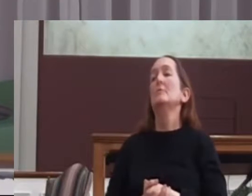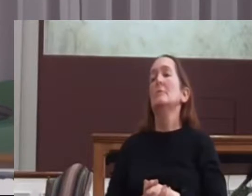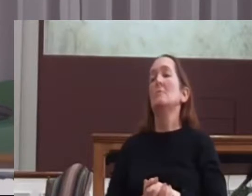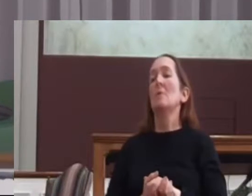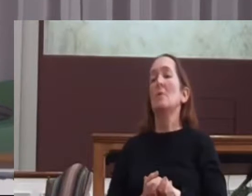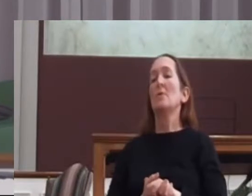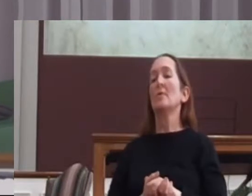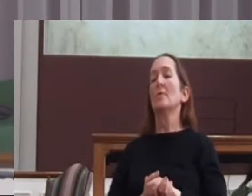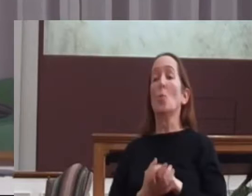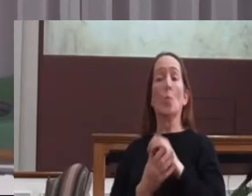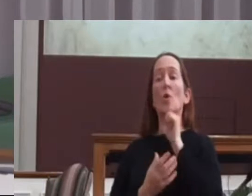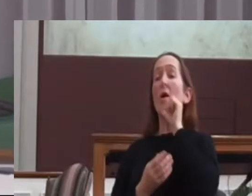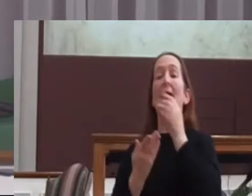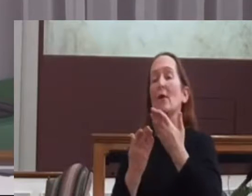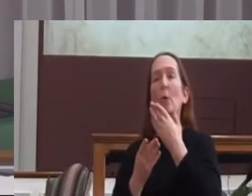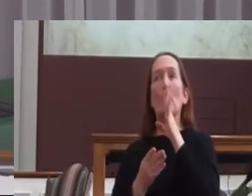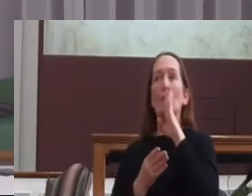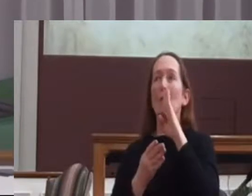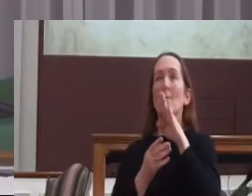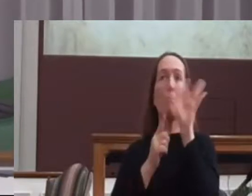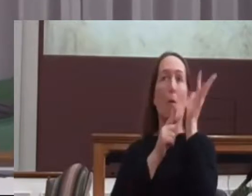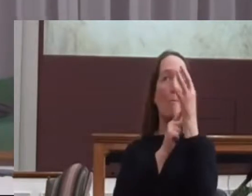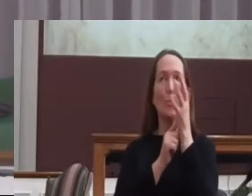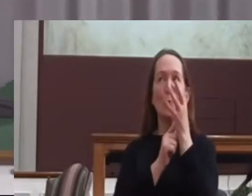But we're not here to gain popularity.